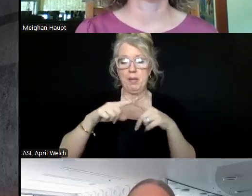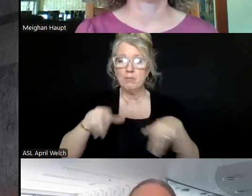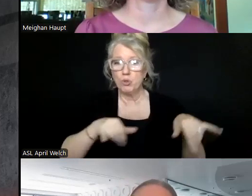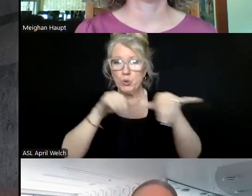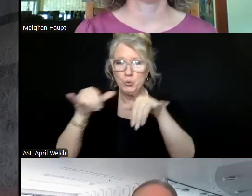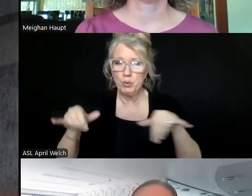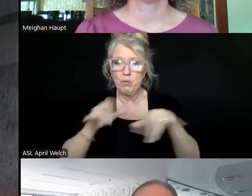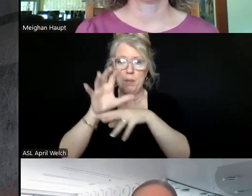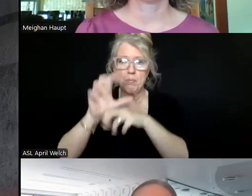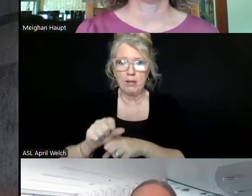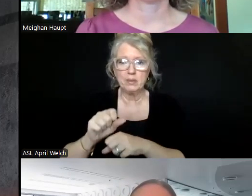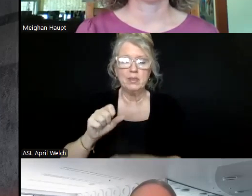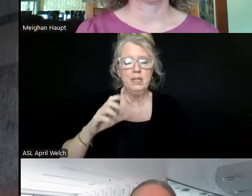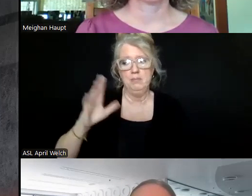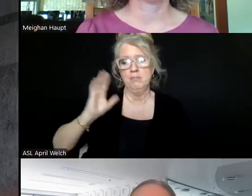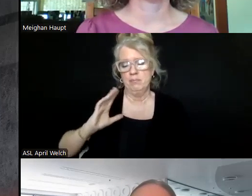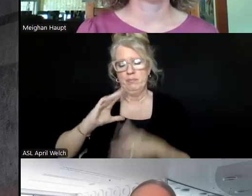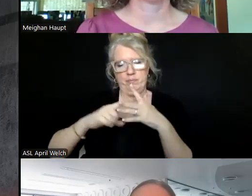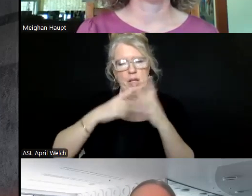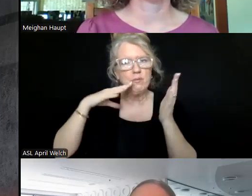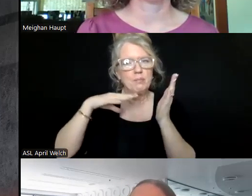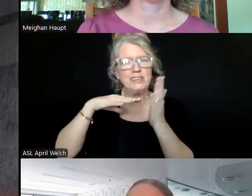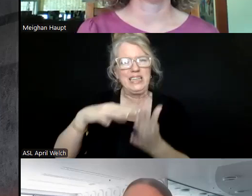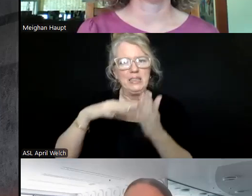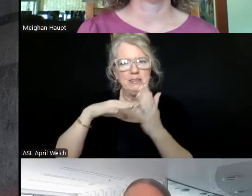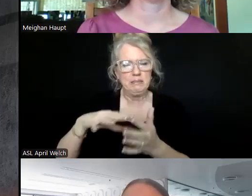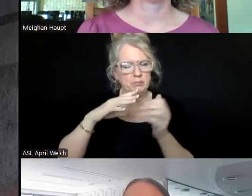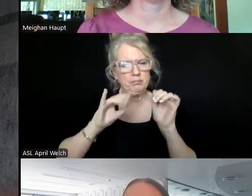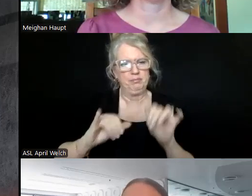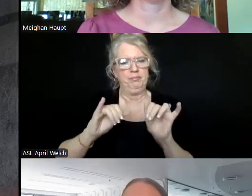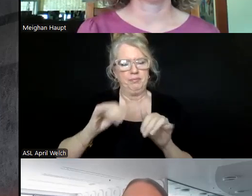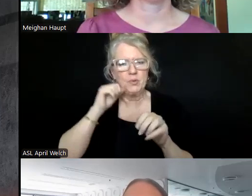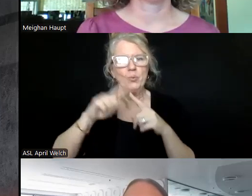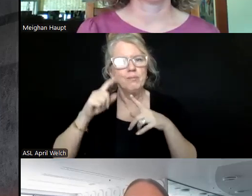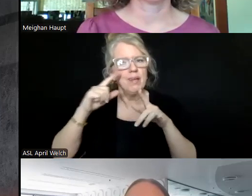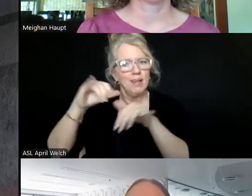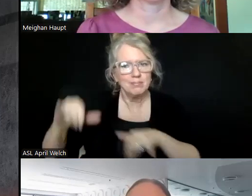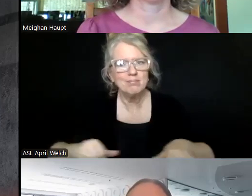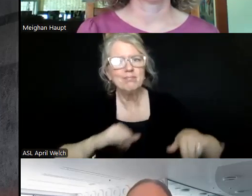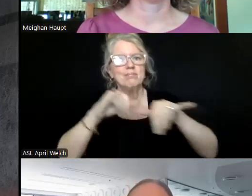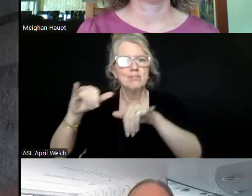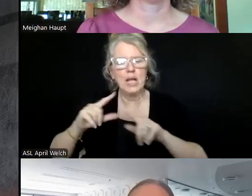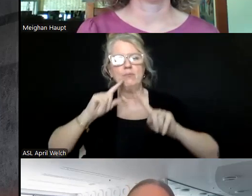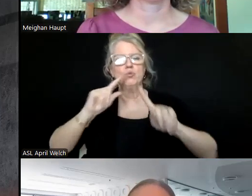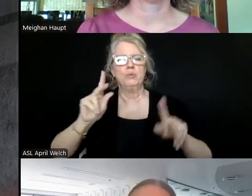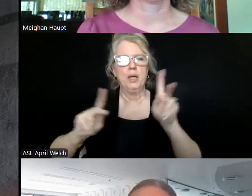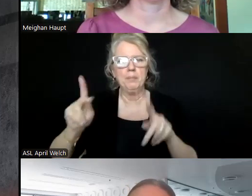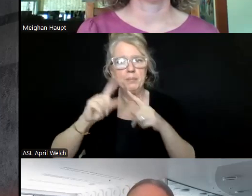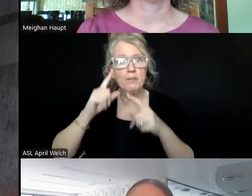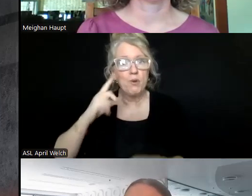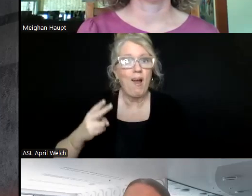we also determined from those earlier studies that we were not doing a uniform job of responding to people at highest risk